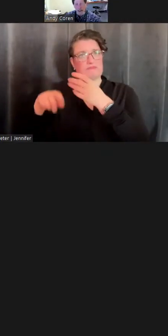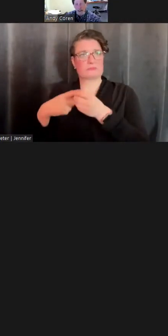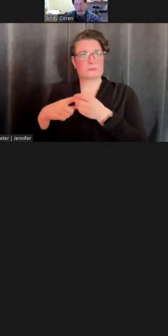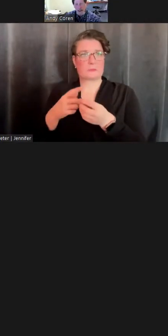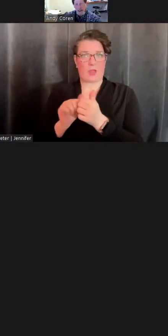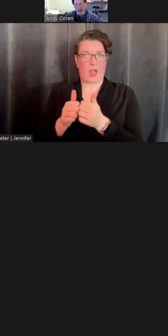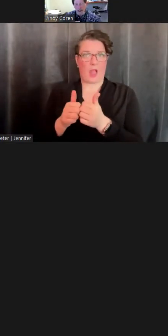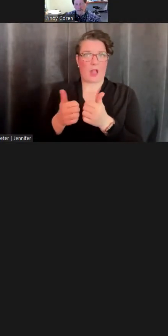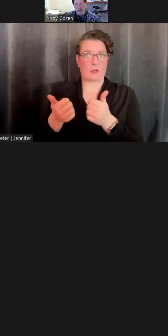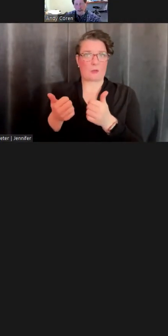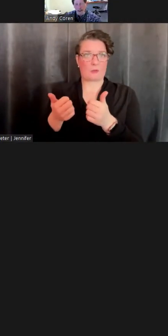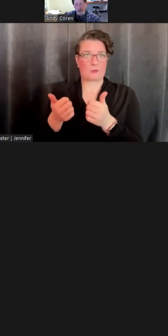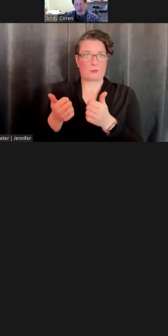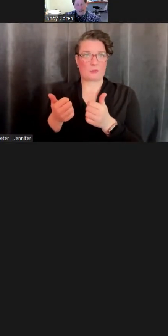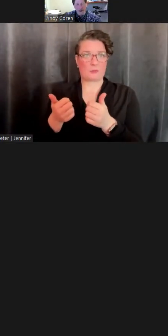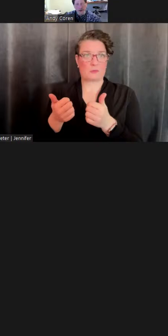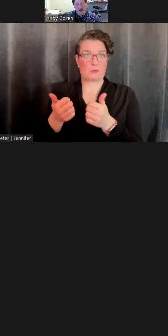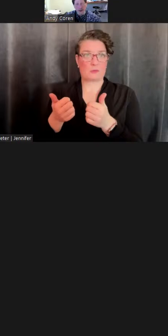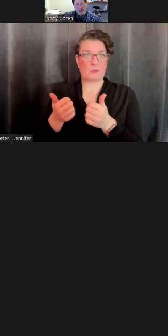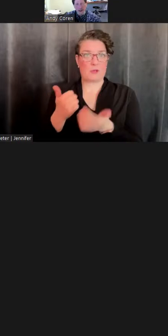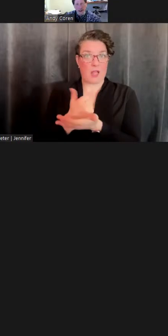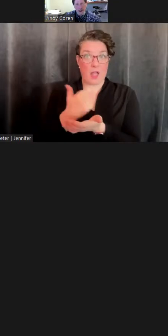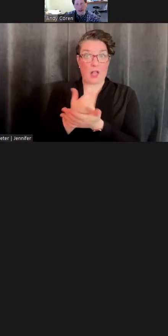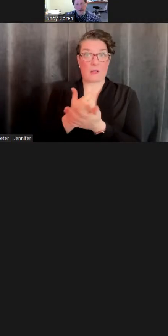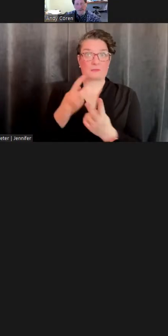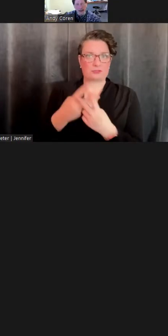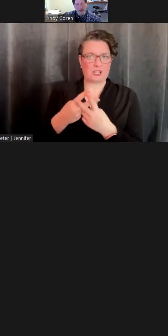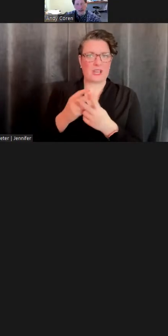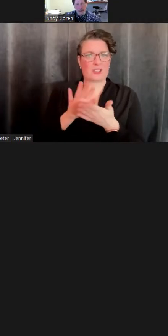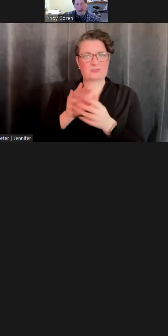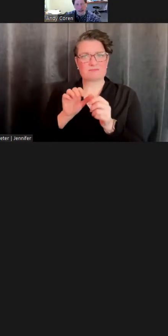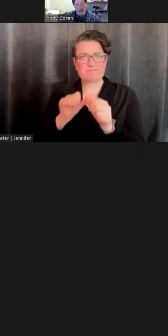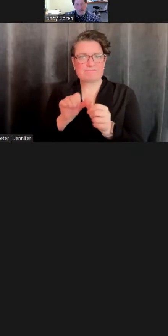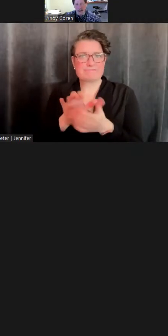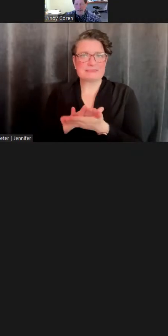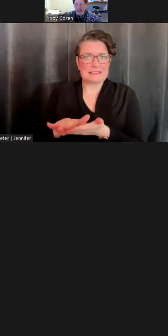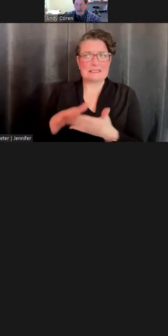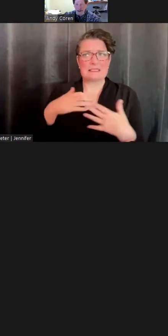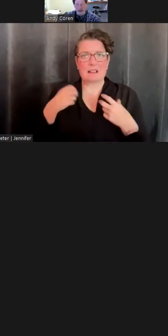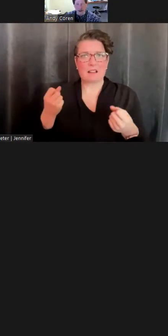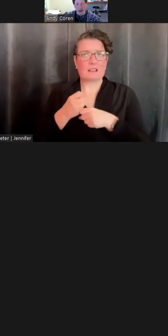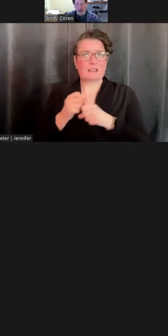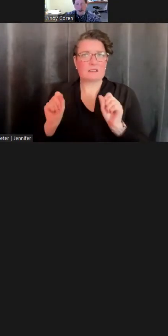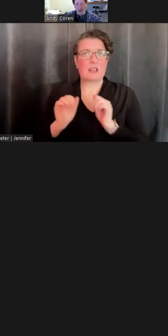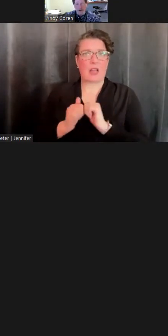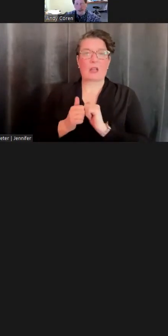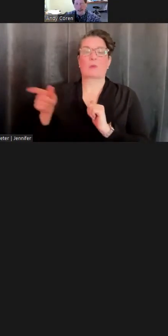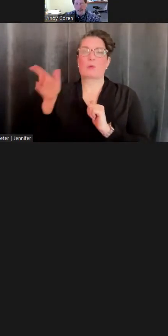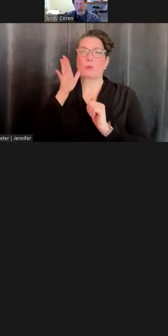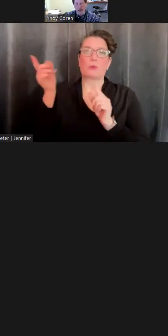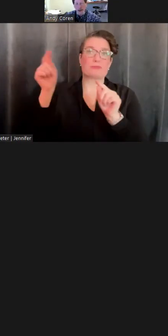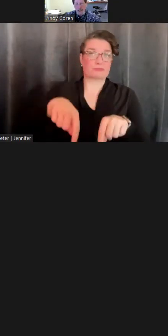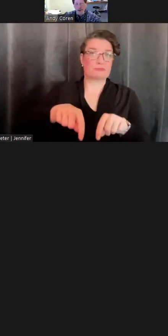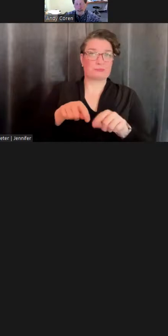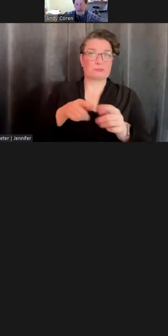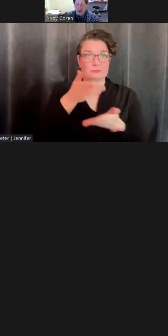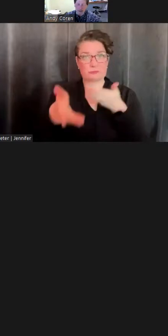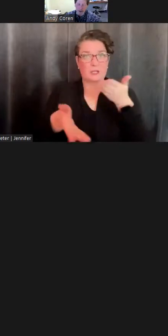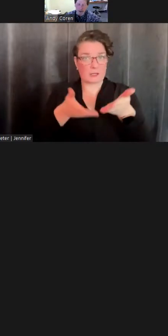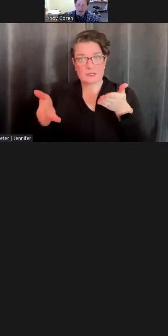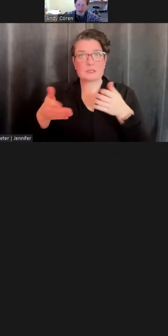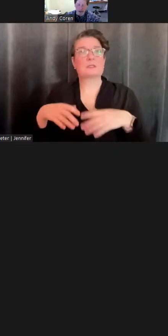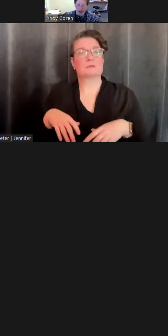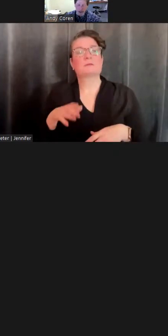working in jails, evaluate and make some recommendations. So we're trying to